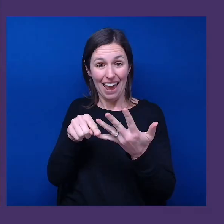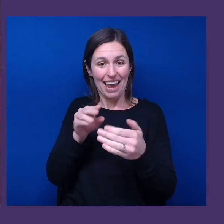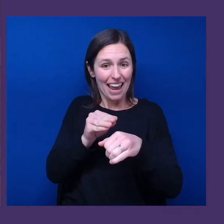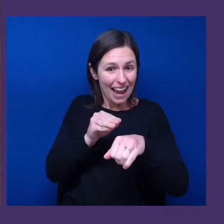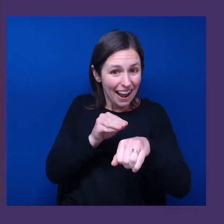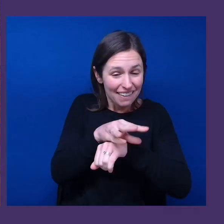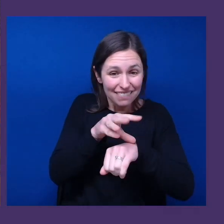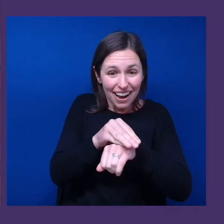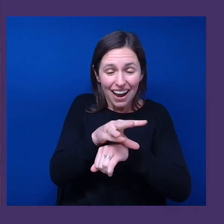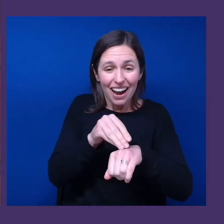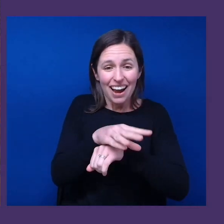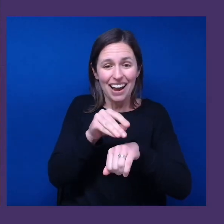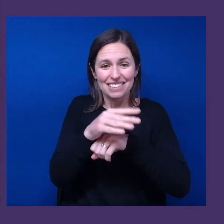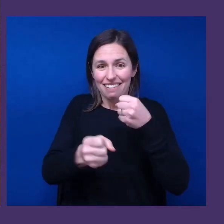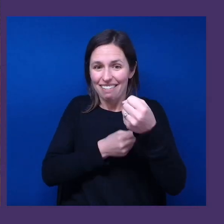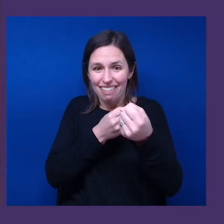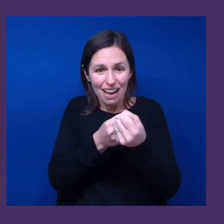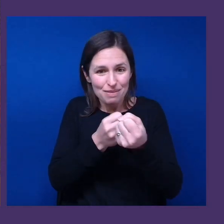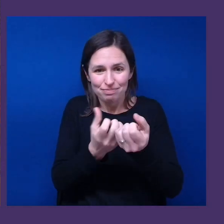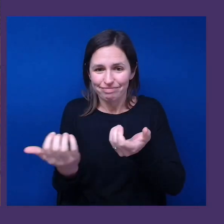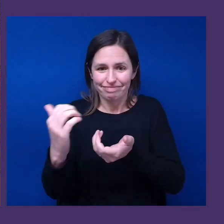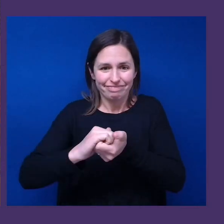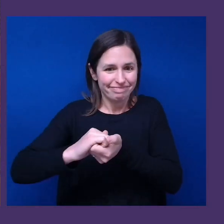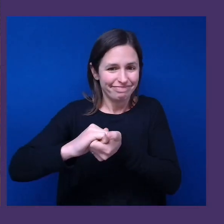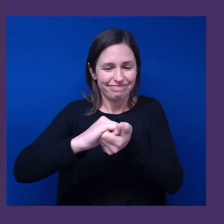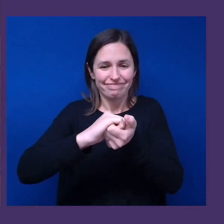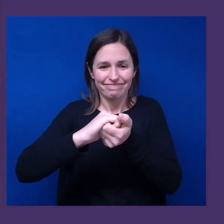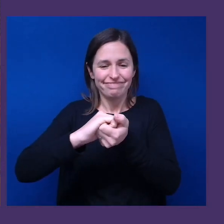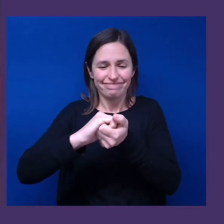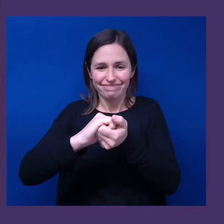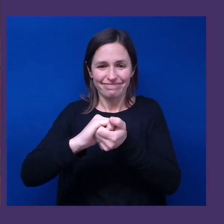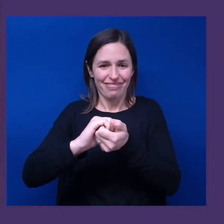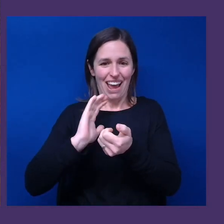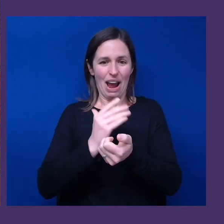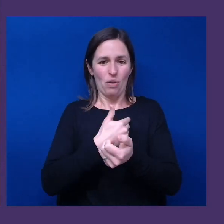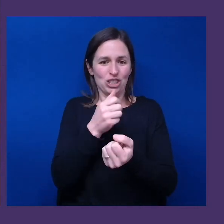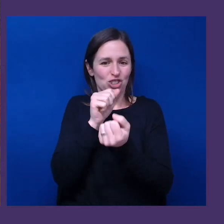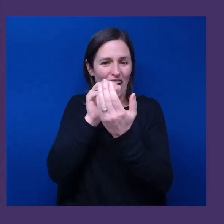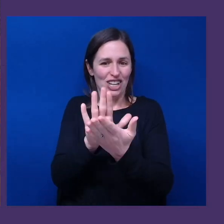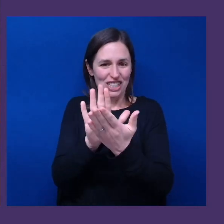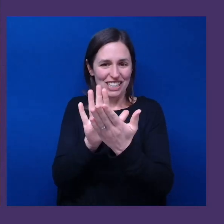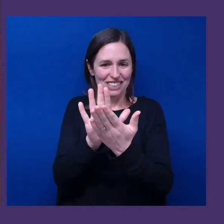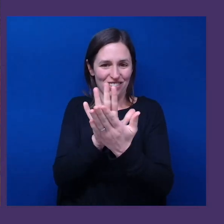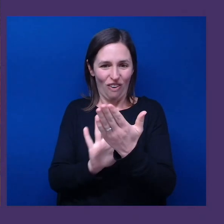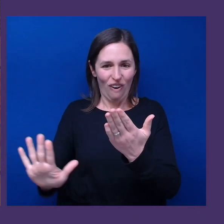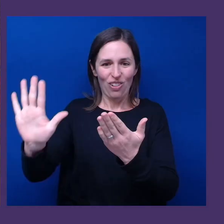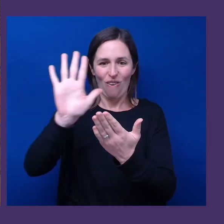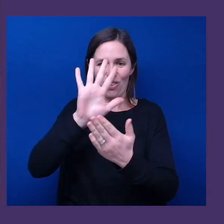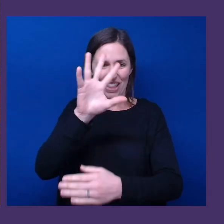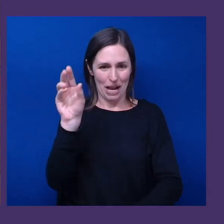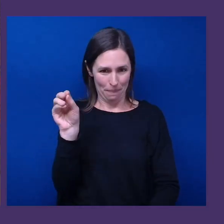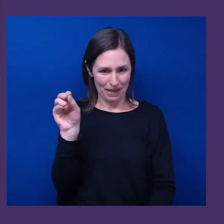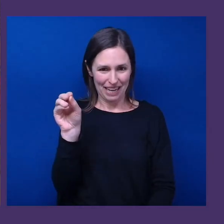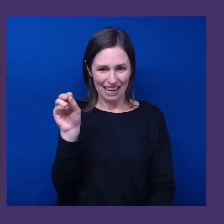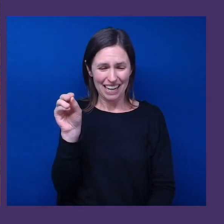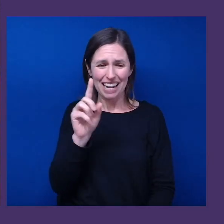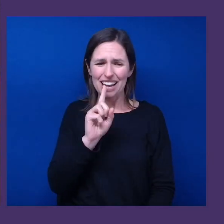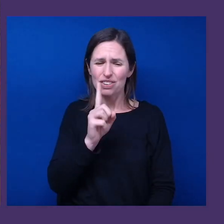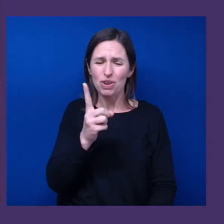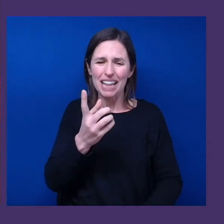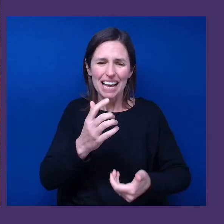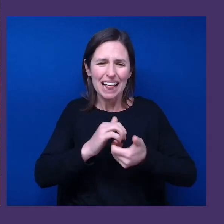champions of the accessibility work and strategies across Booking.com. And it's collaborations with